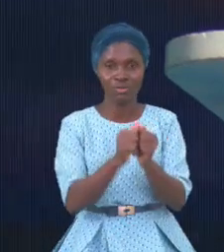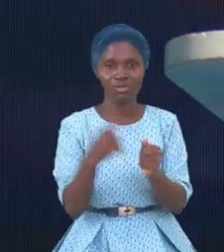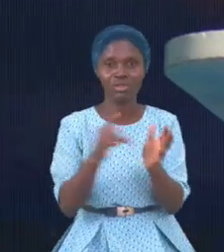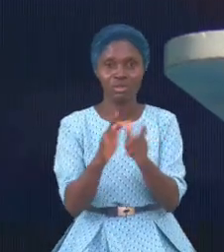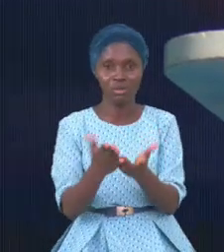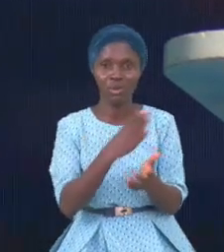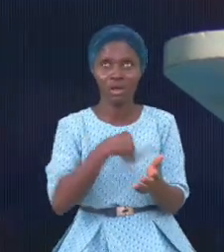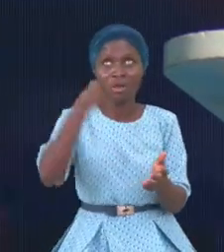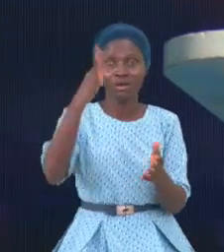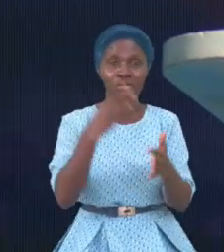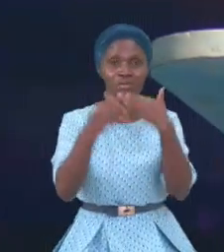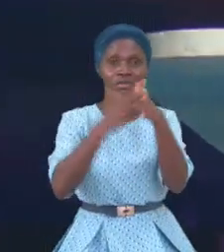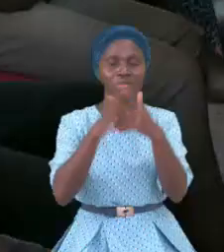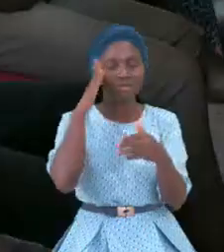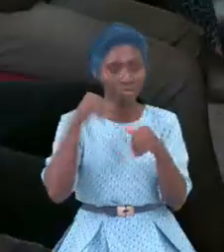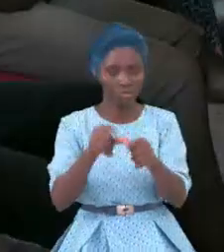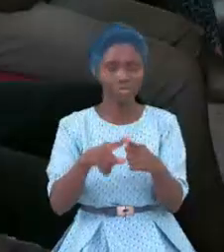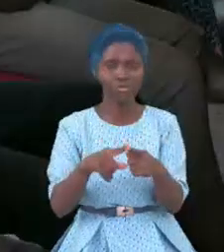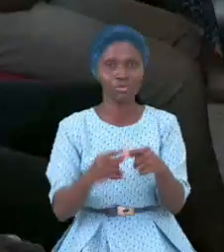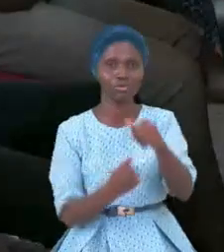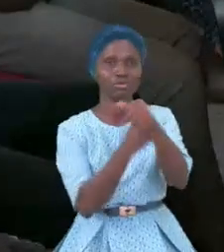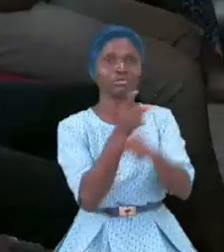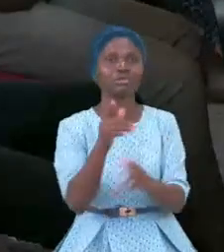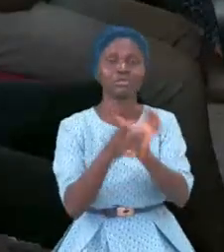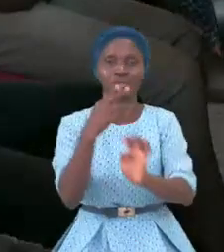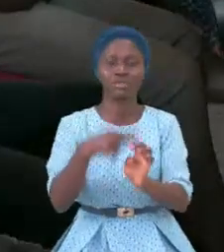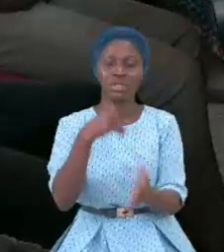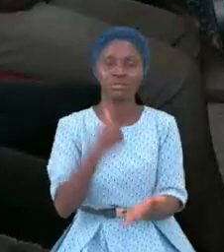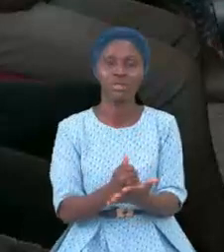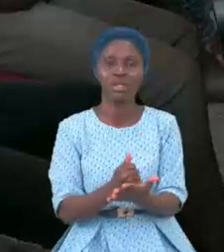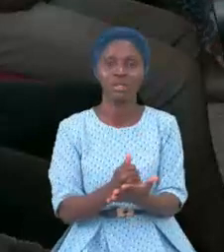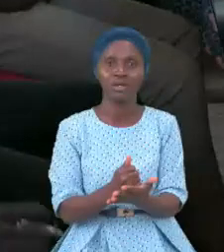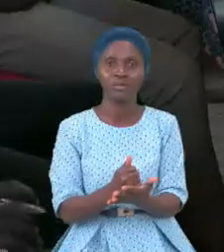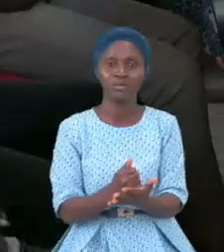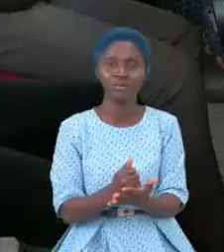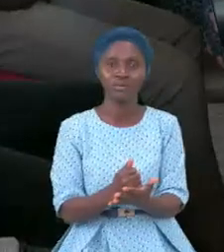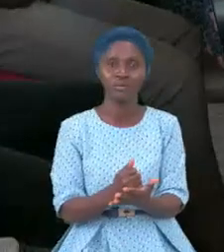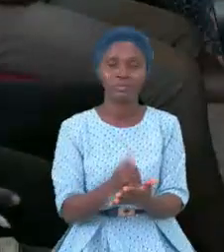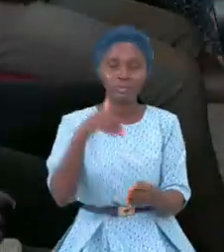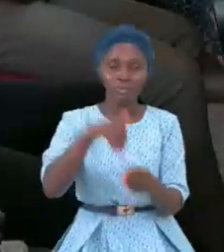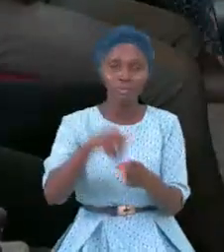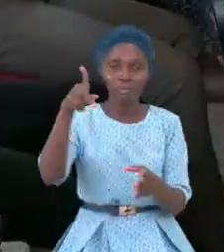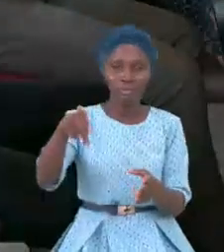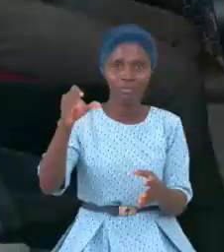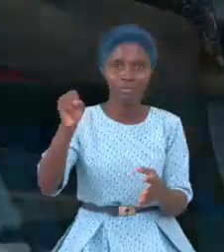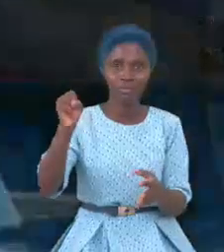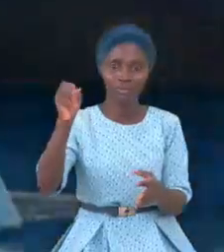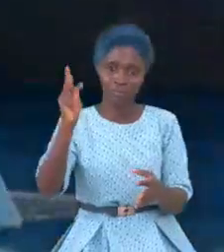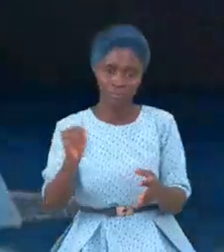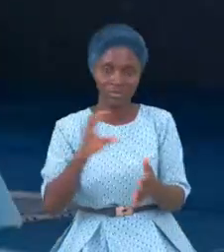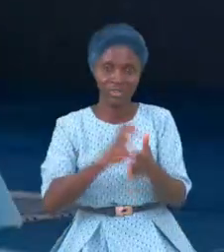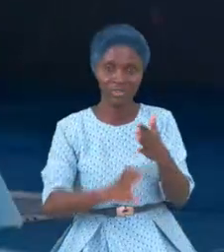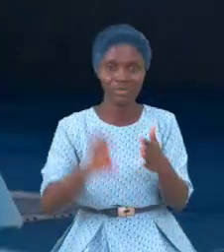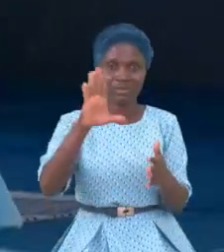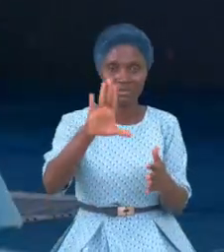continue to be with you in Jesus' name. Can I show you something in the Psalms? Look at Psalm 57, and I'm reading from